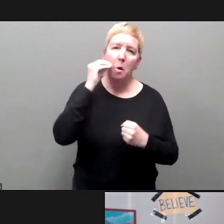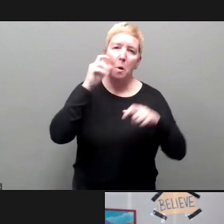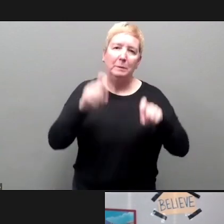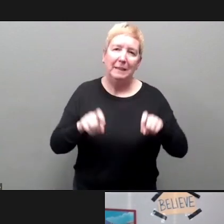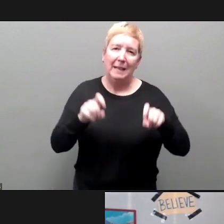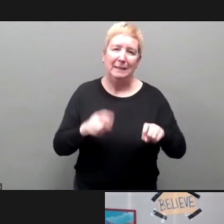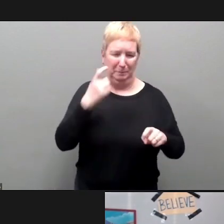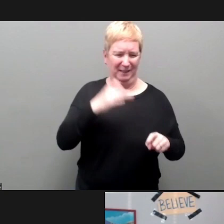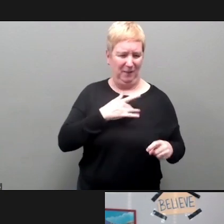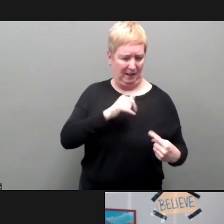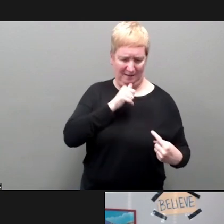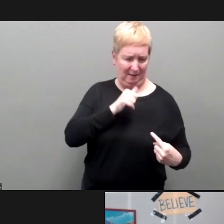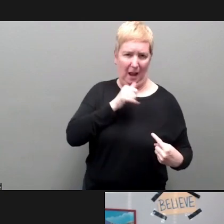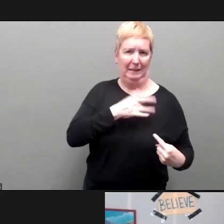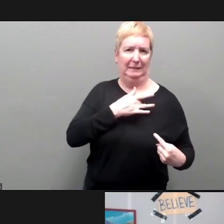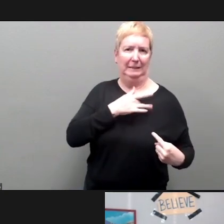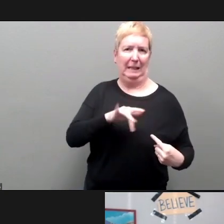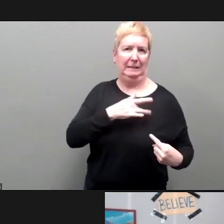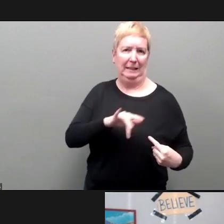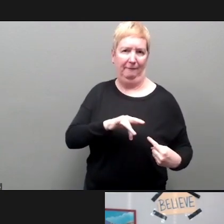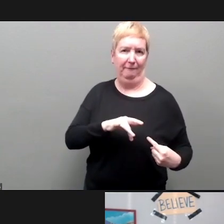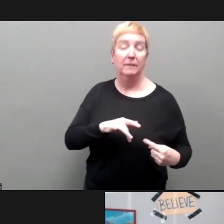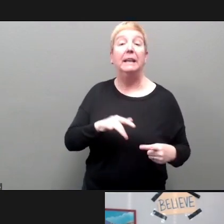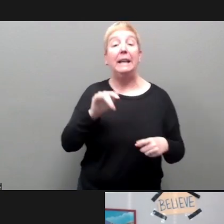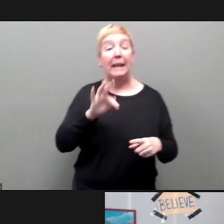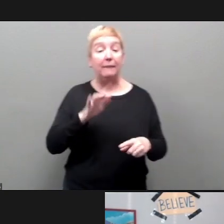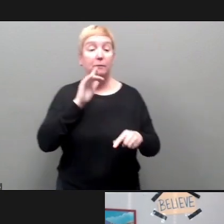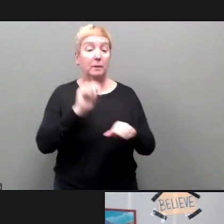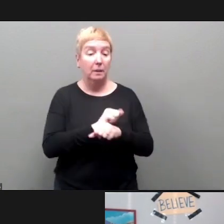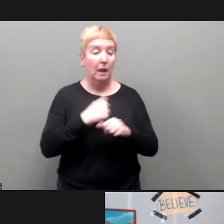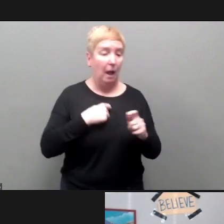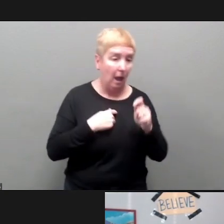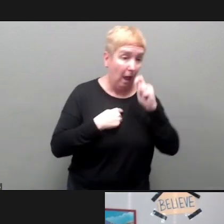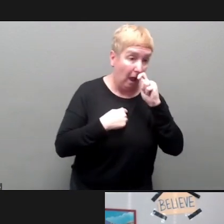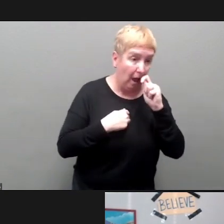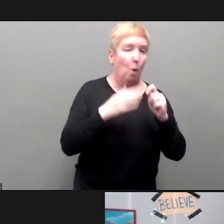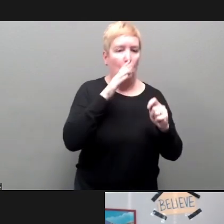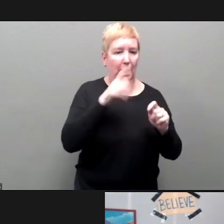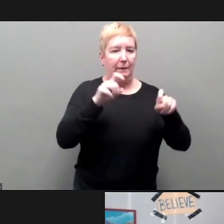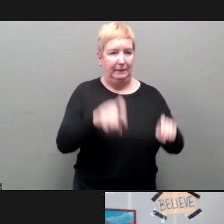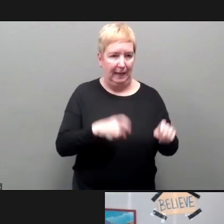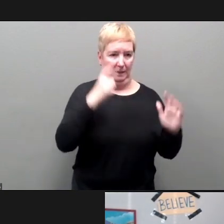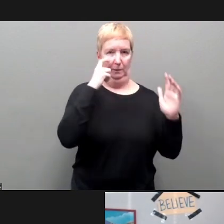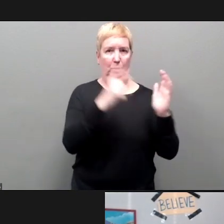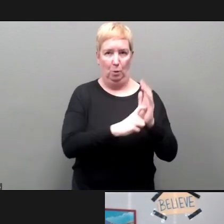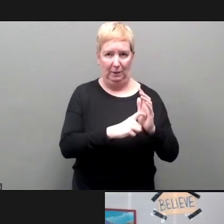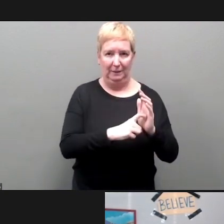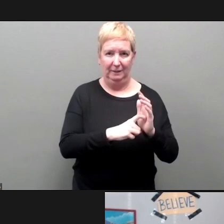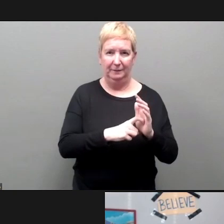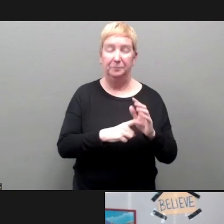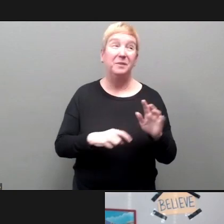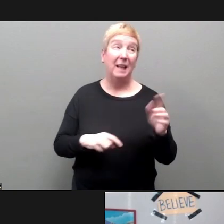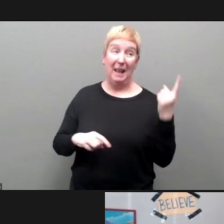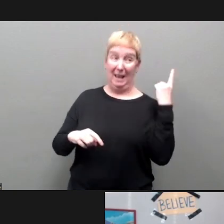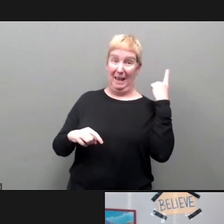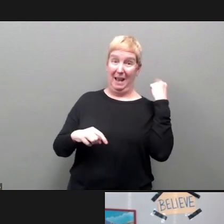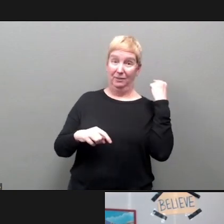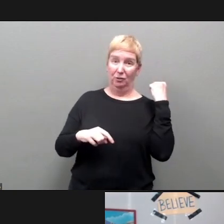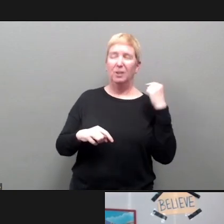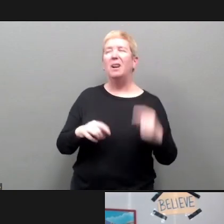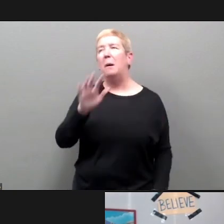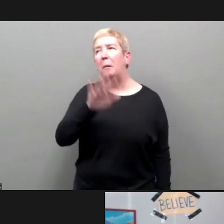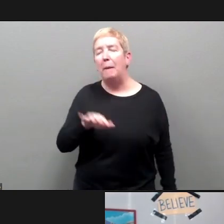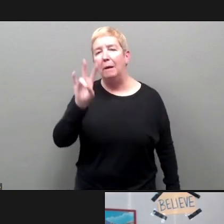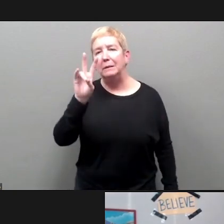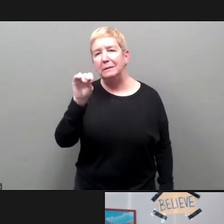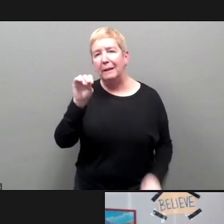someone has COVID, will the test pick it up? And with one single test, it ran in the 70% range.